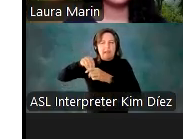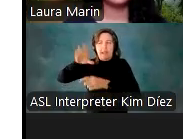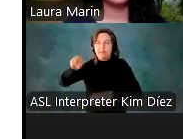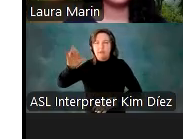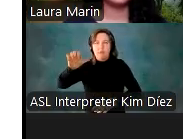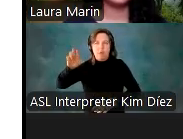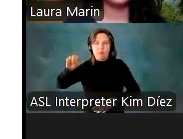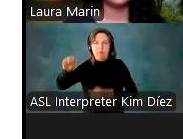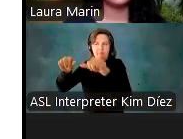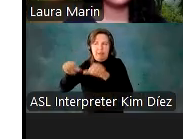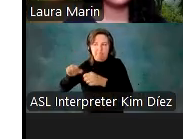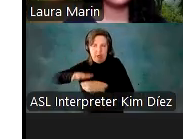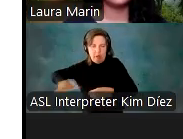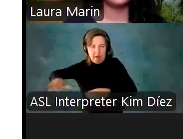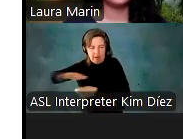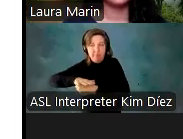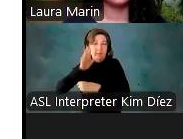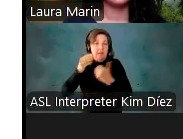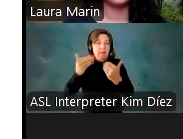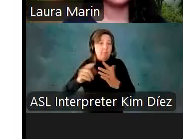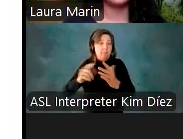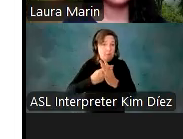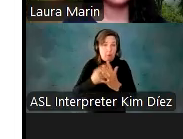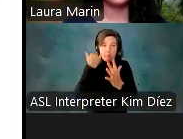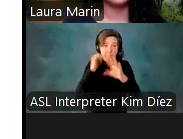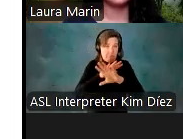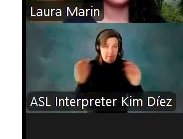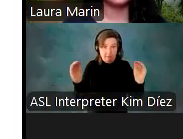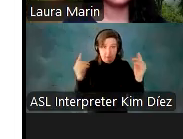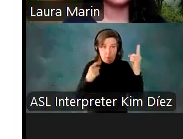started if there aren't any questions.